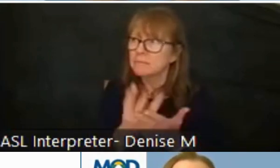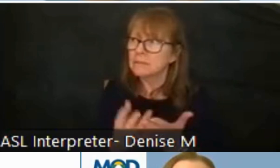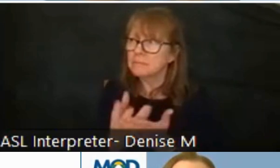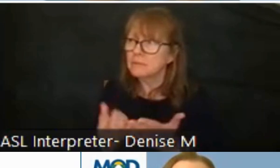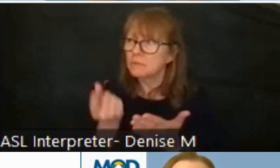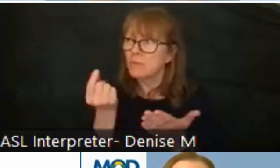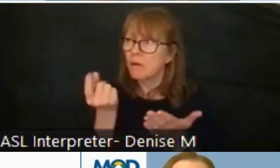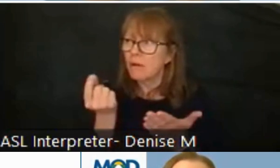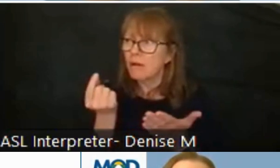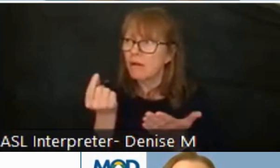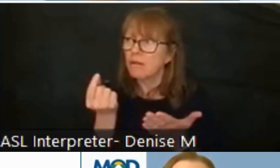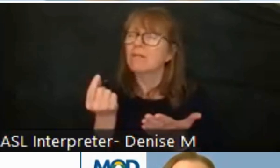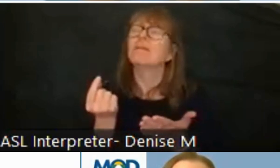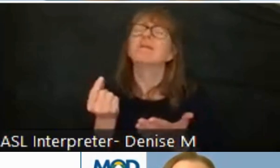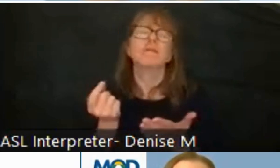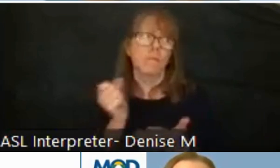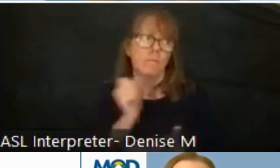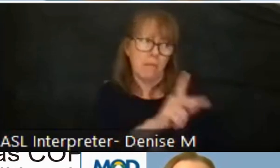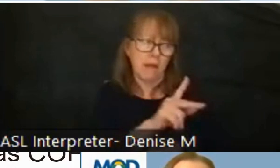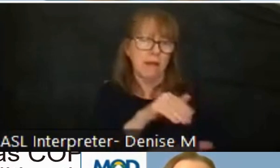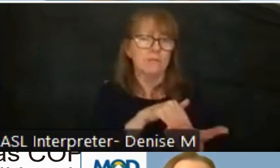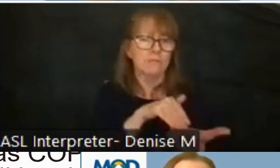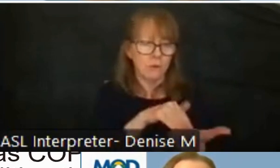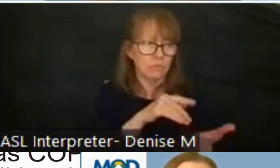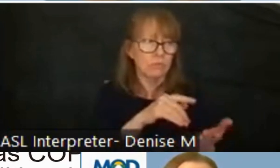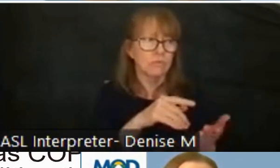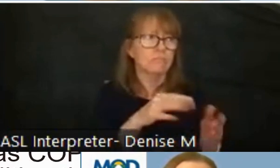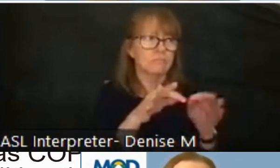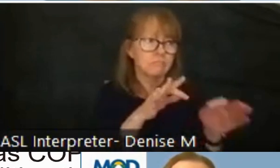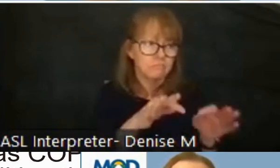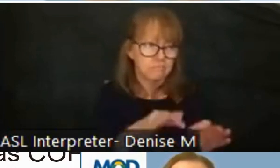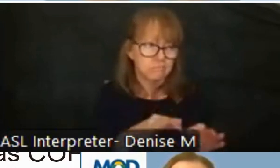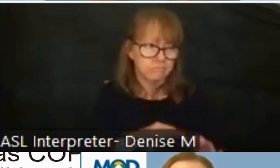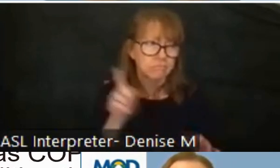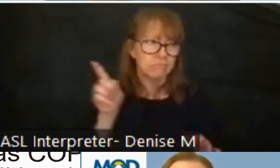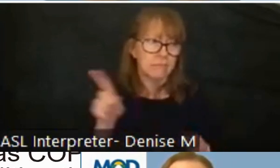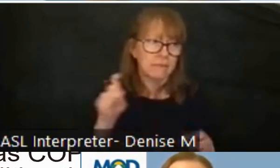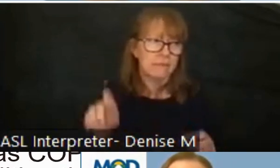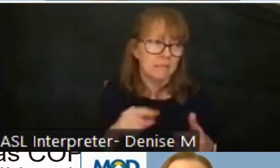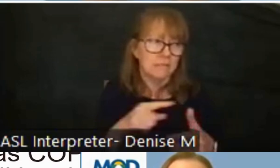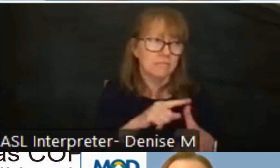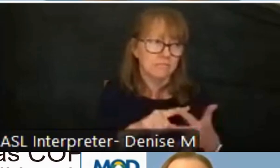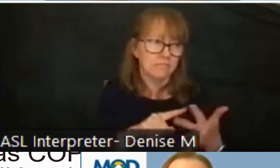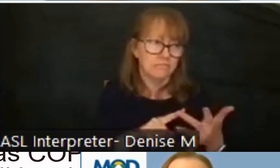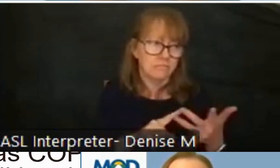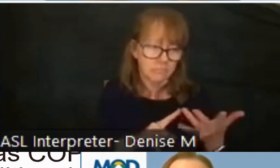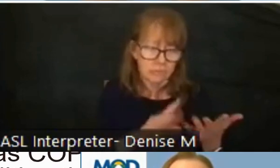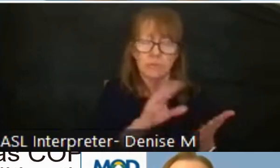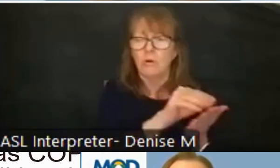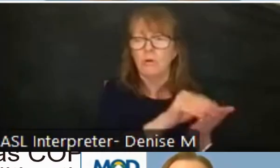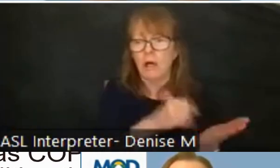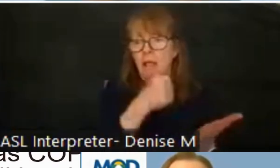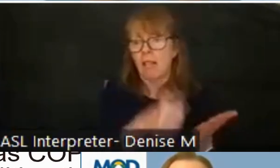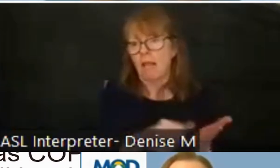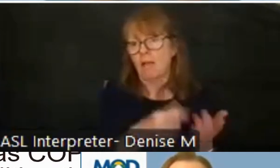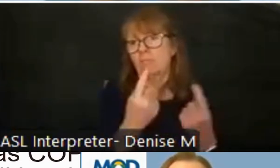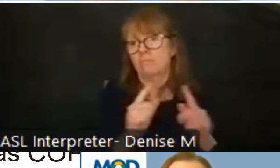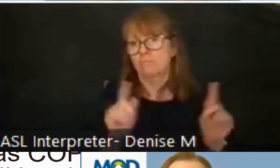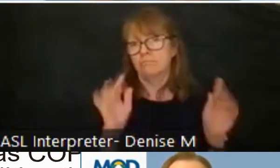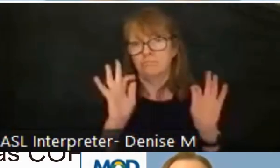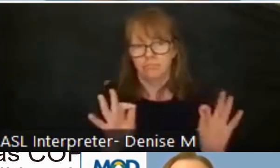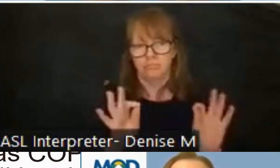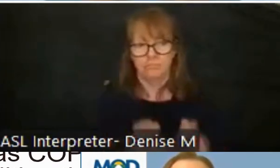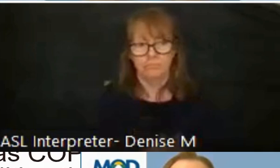letter the second time around. So let's go back to our Tia example. If we assume that Tia does not